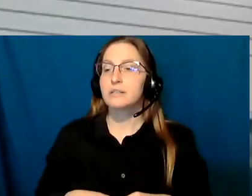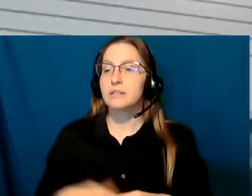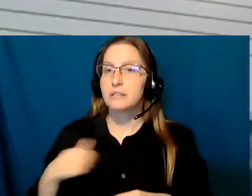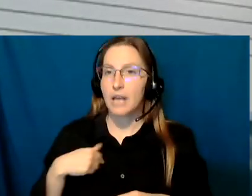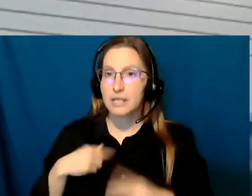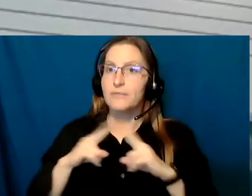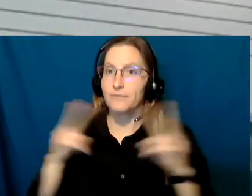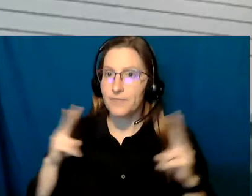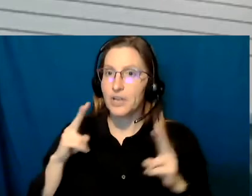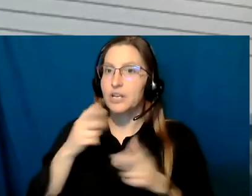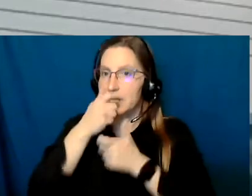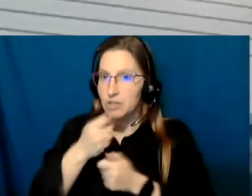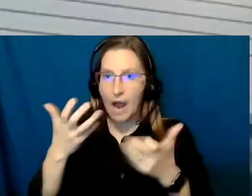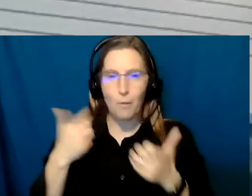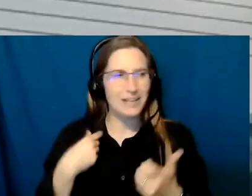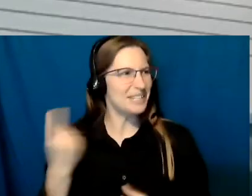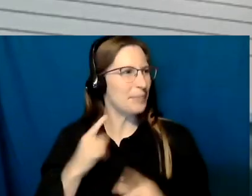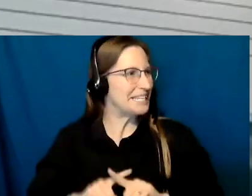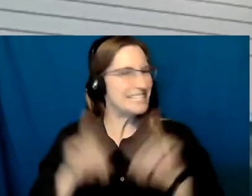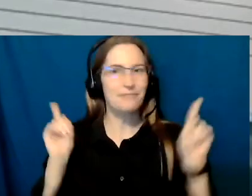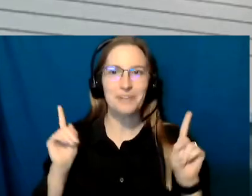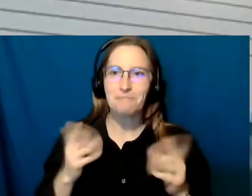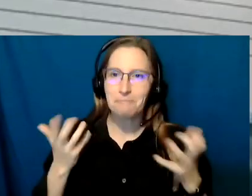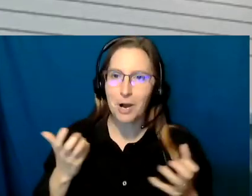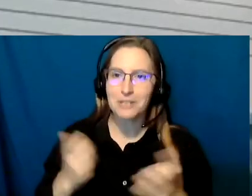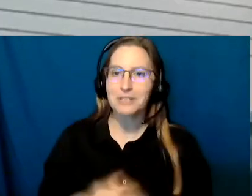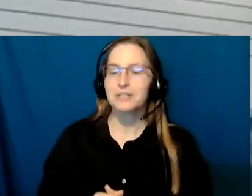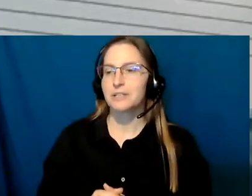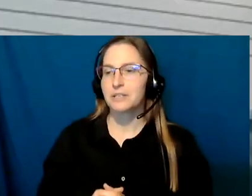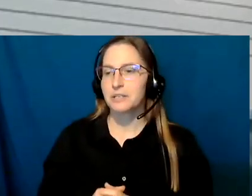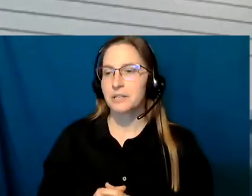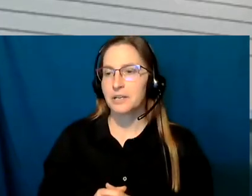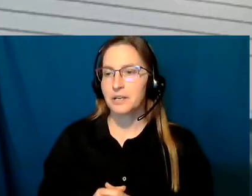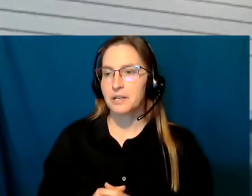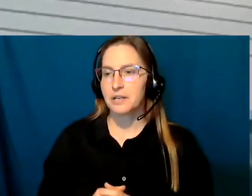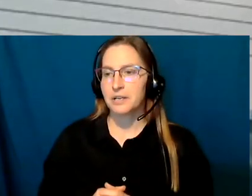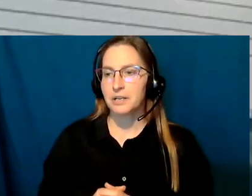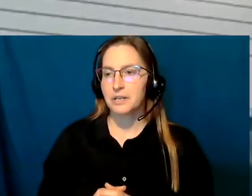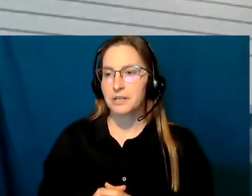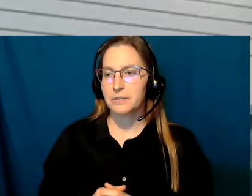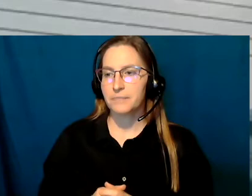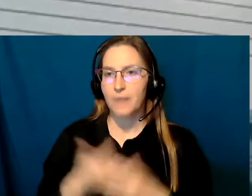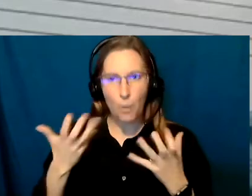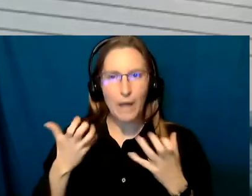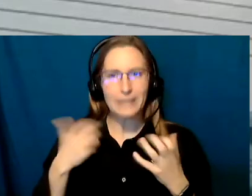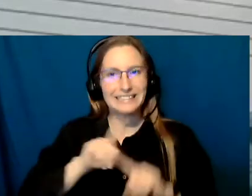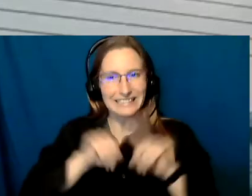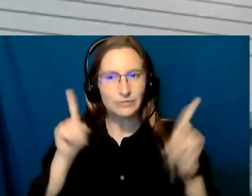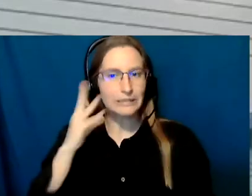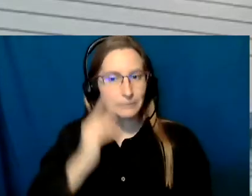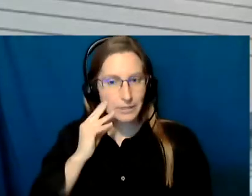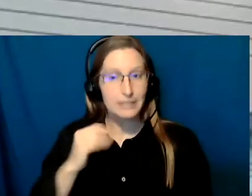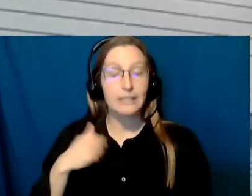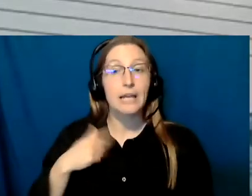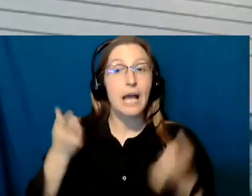interested in trying to do something different and trying to have a different experience. And so I joined